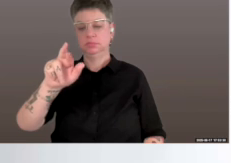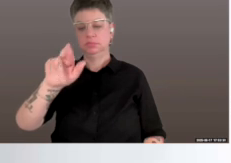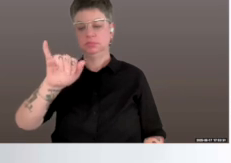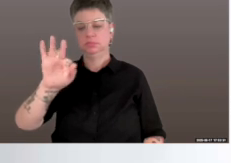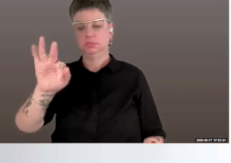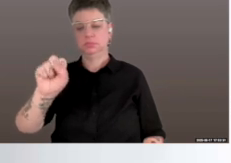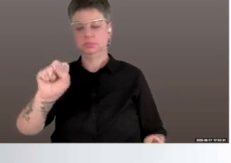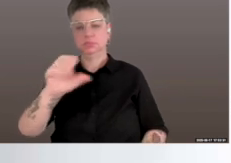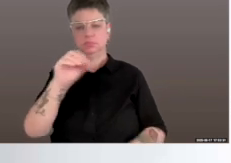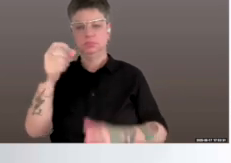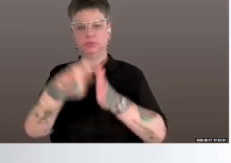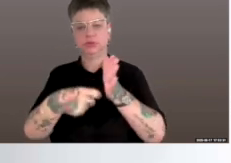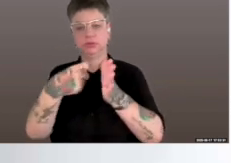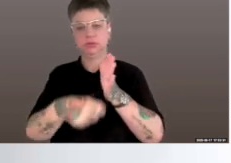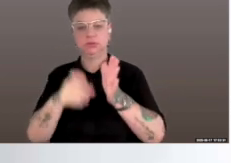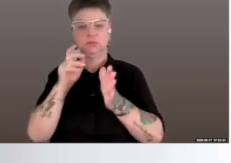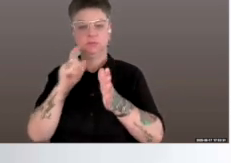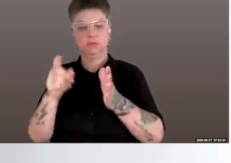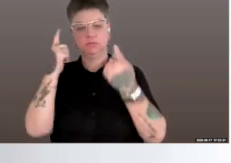Transportation Agency, known as CalSTA.